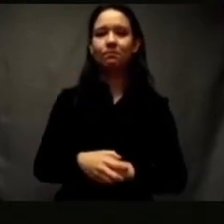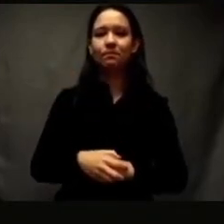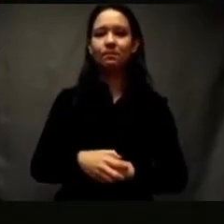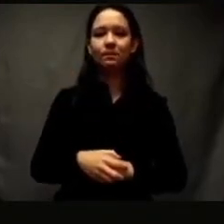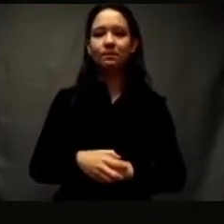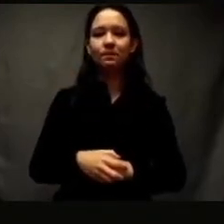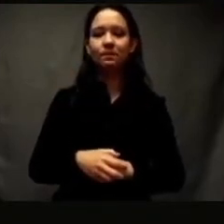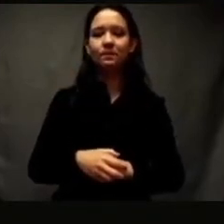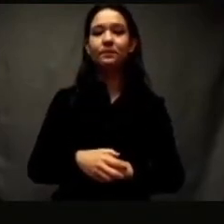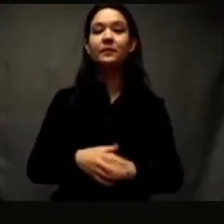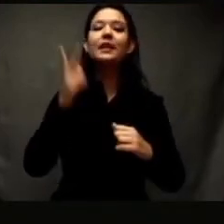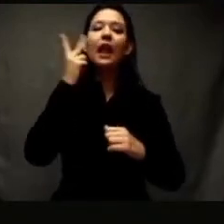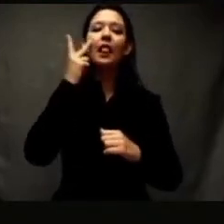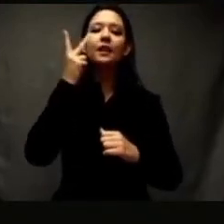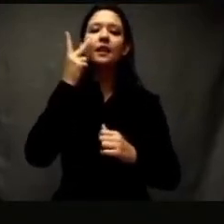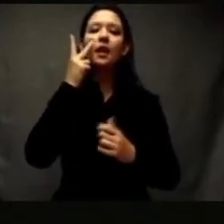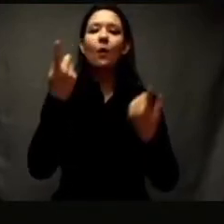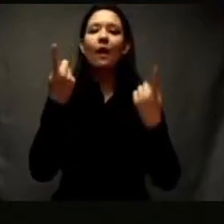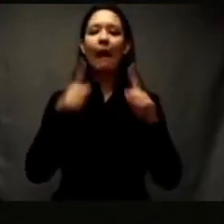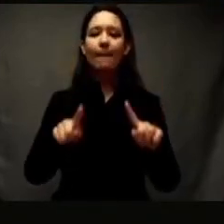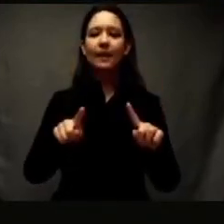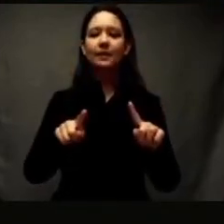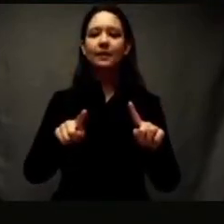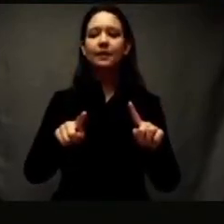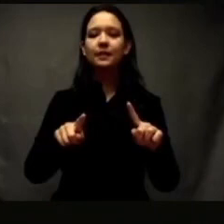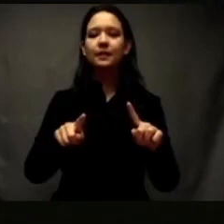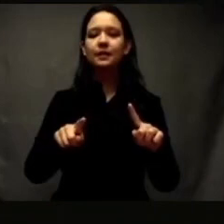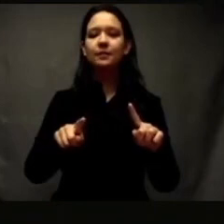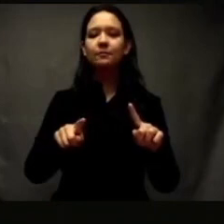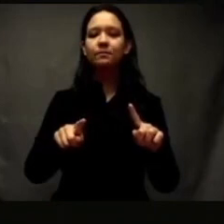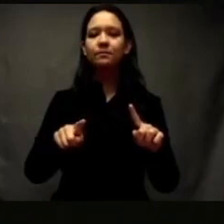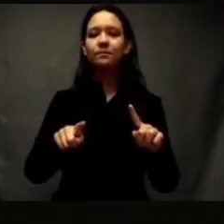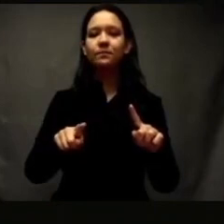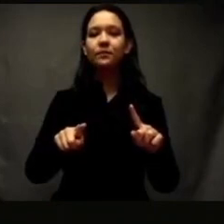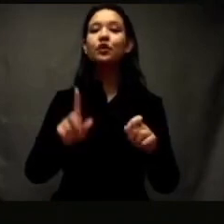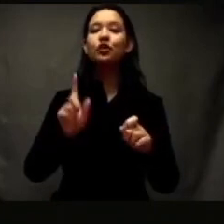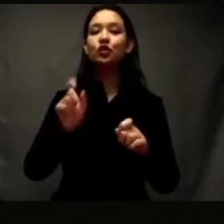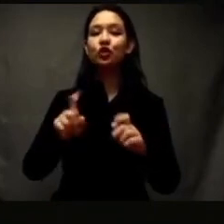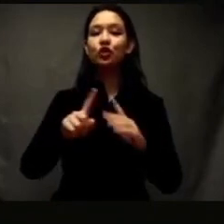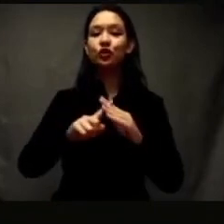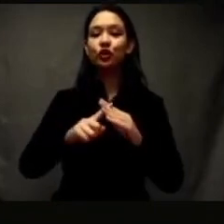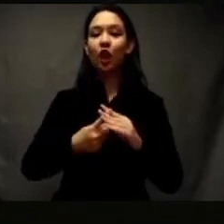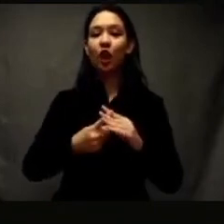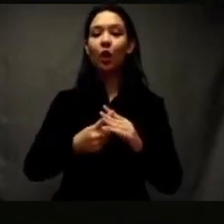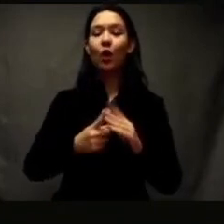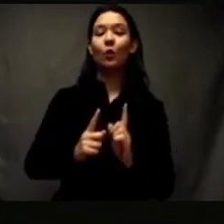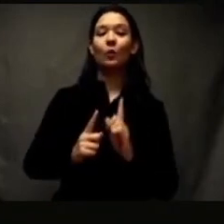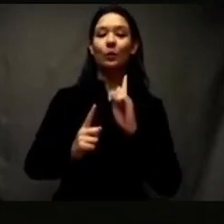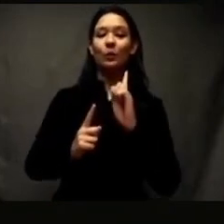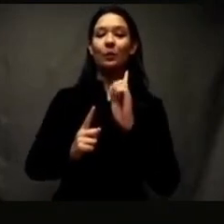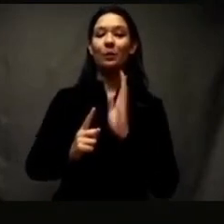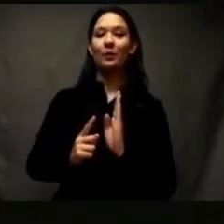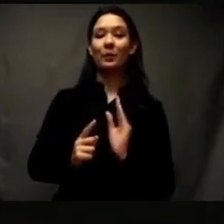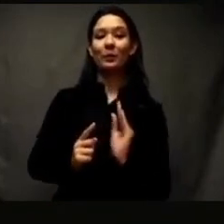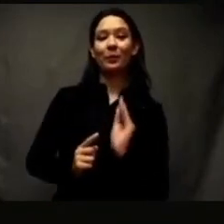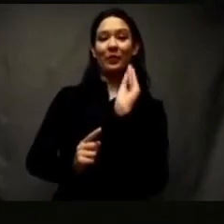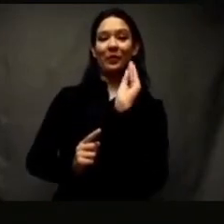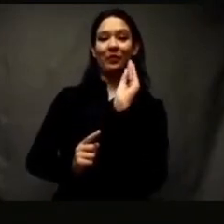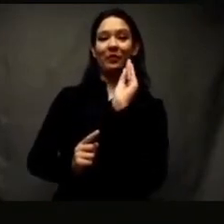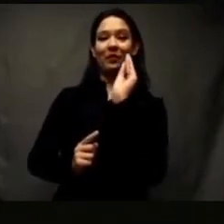So let's see what happens when we do that. So it should trigger Shark to move Yeah, there we